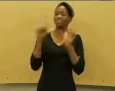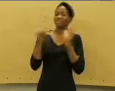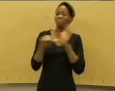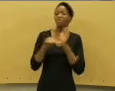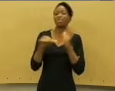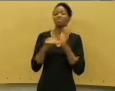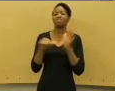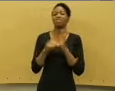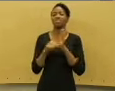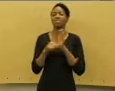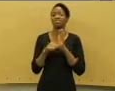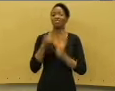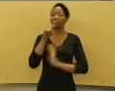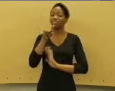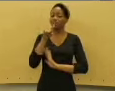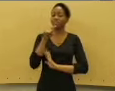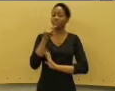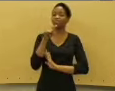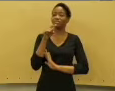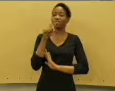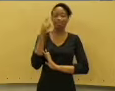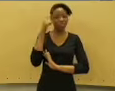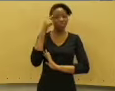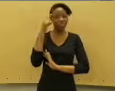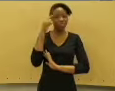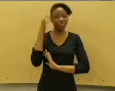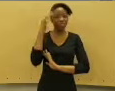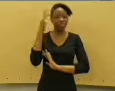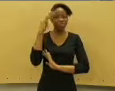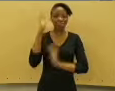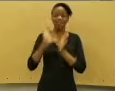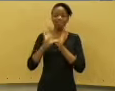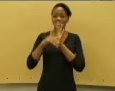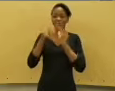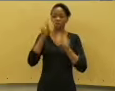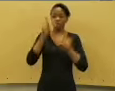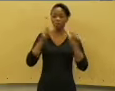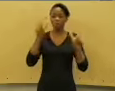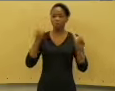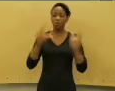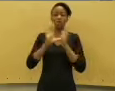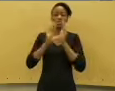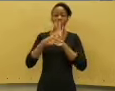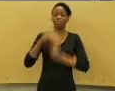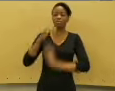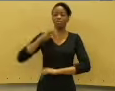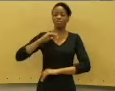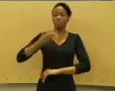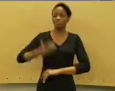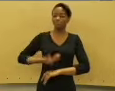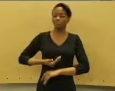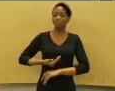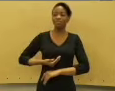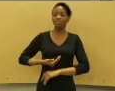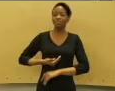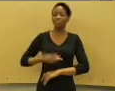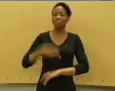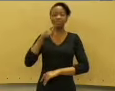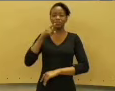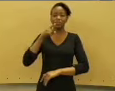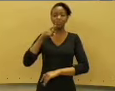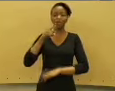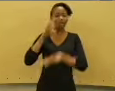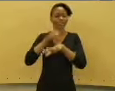something that is considered. And when you think about disabled women and how just your existence as a whole is